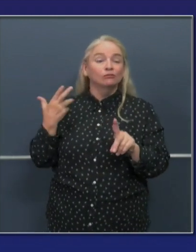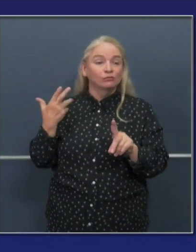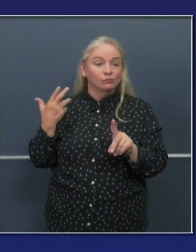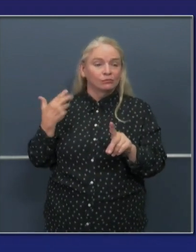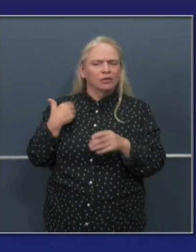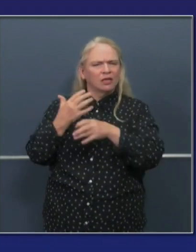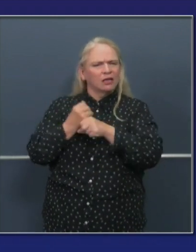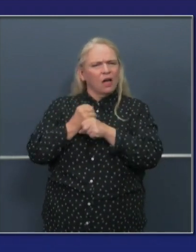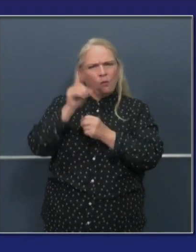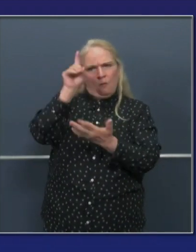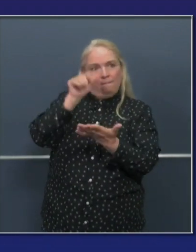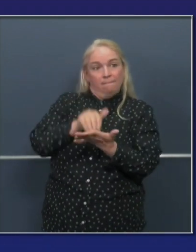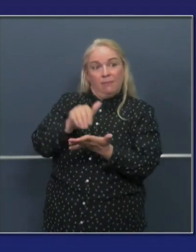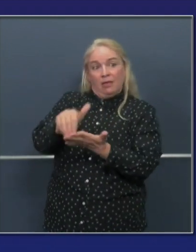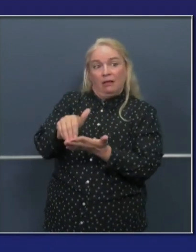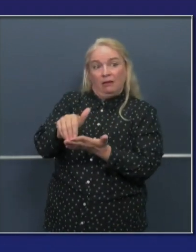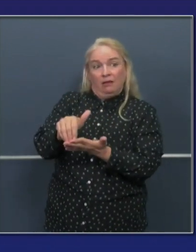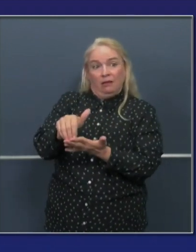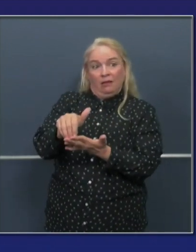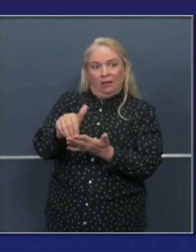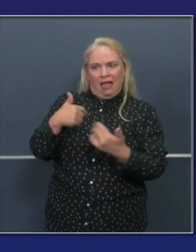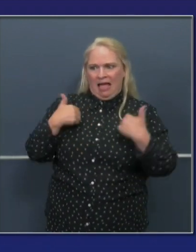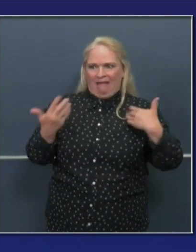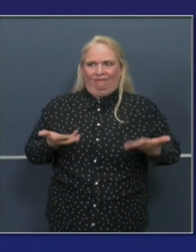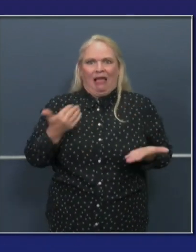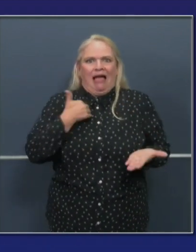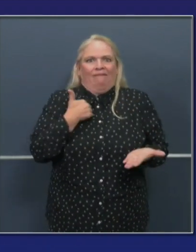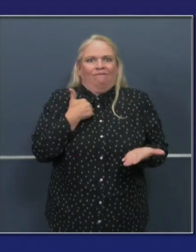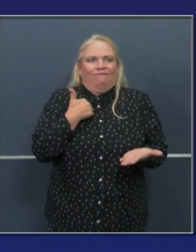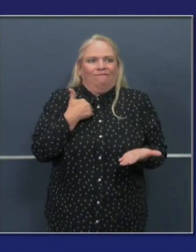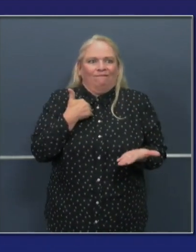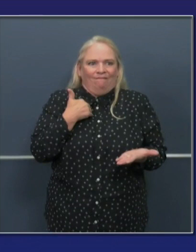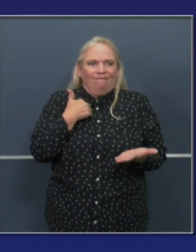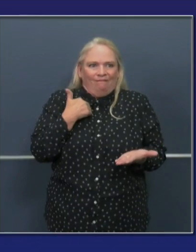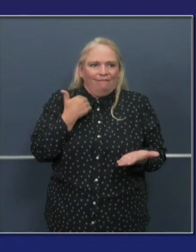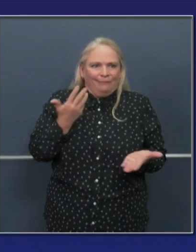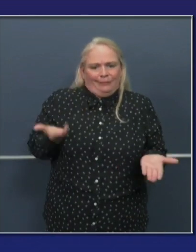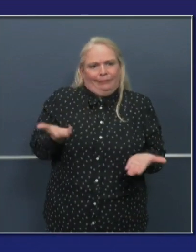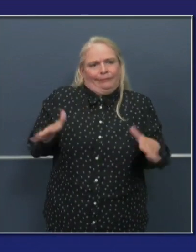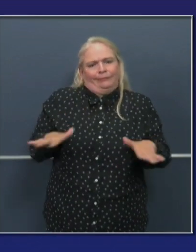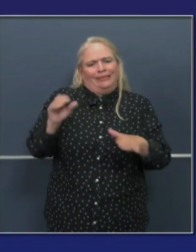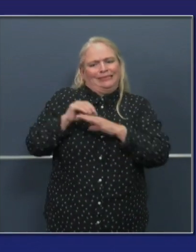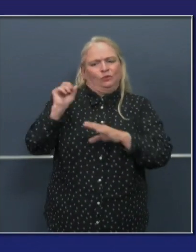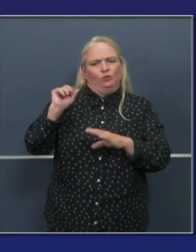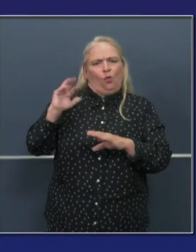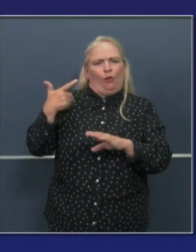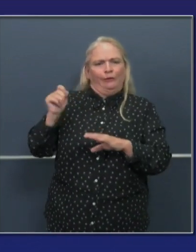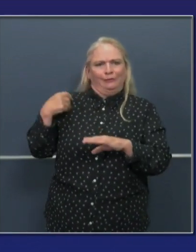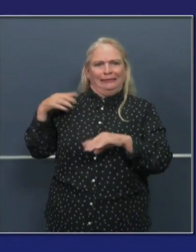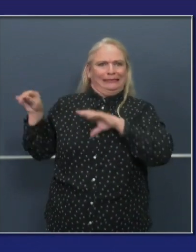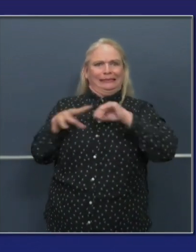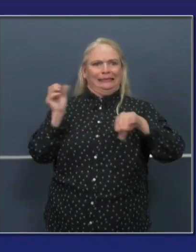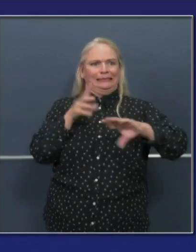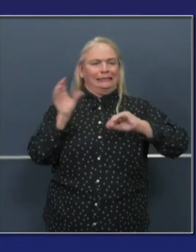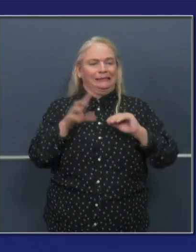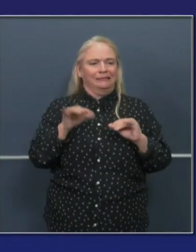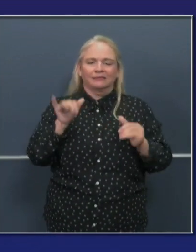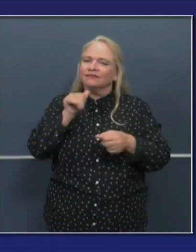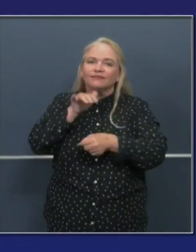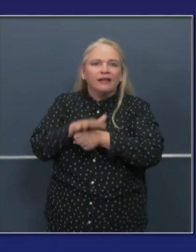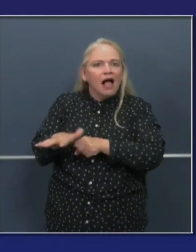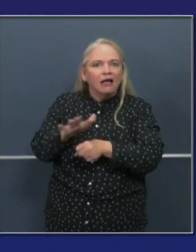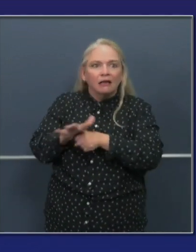masks in inventory, wholly inadequate in March to meet the needs of this pandemic. We